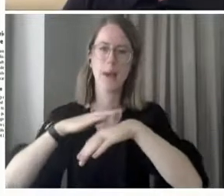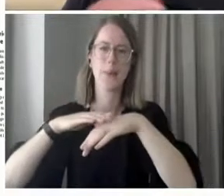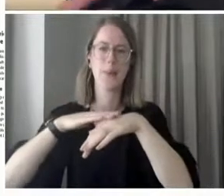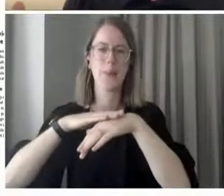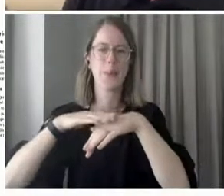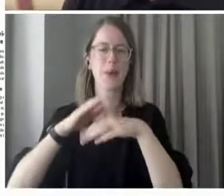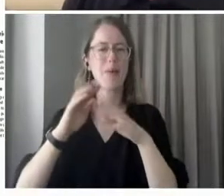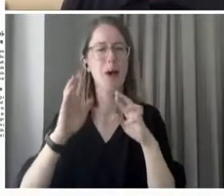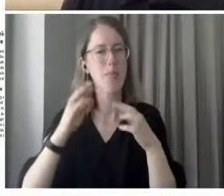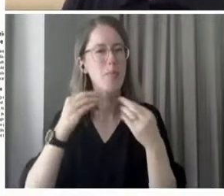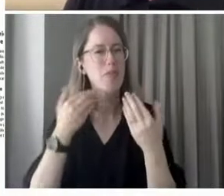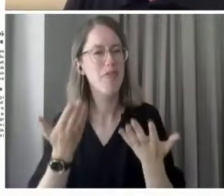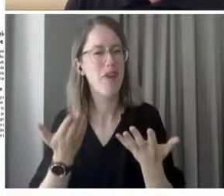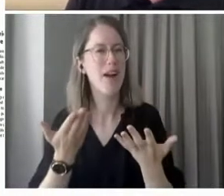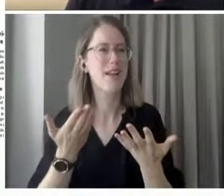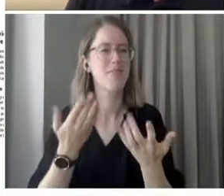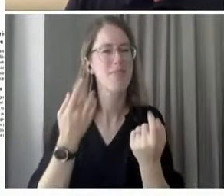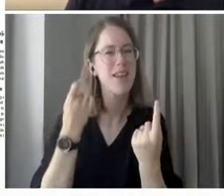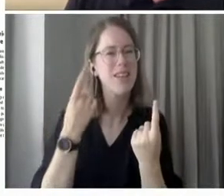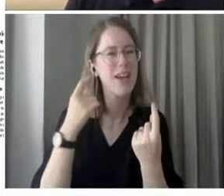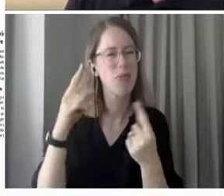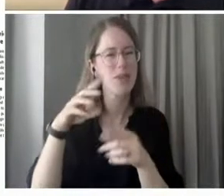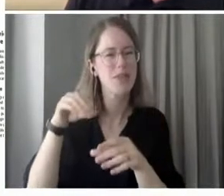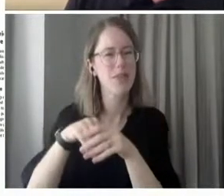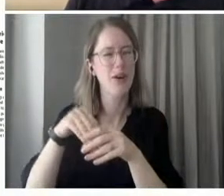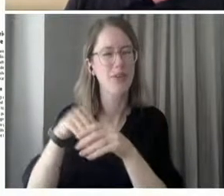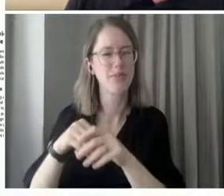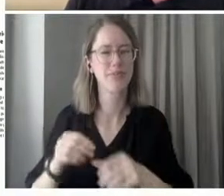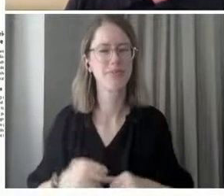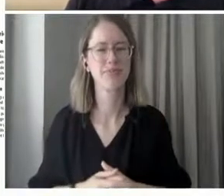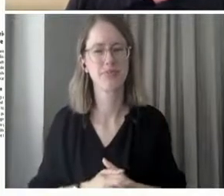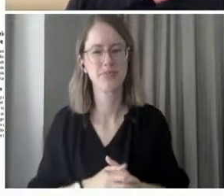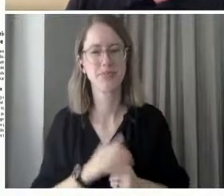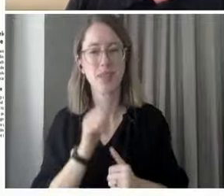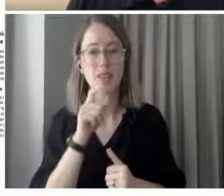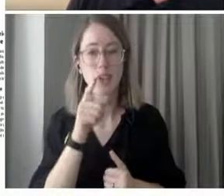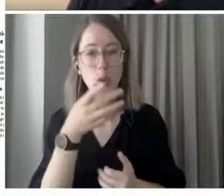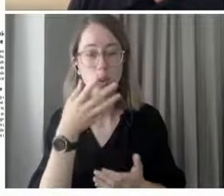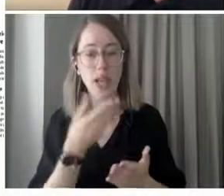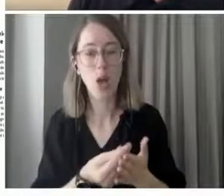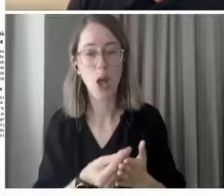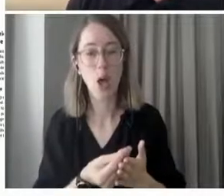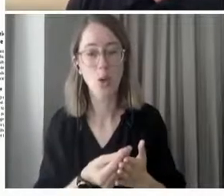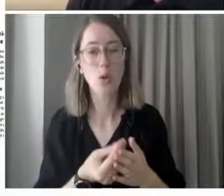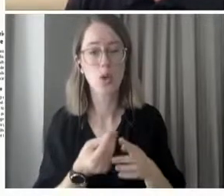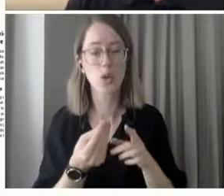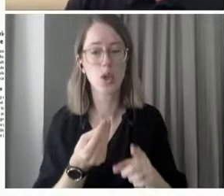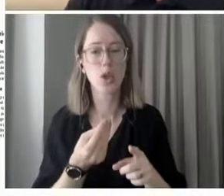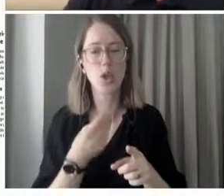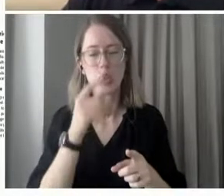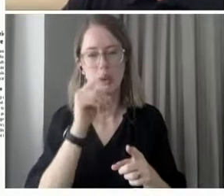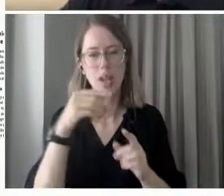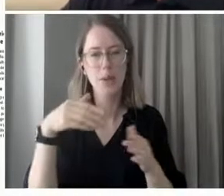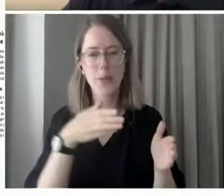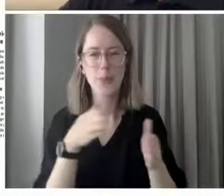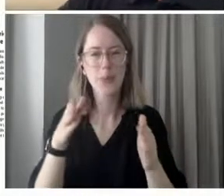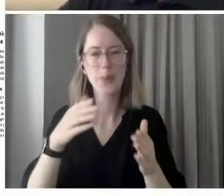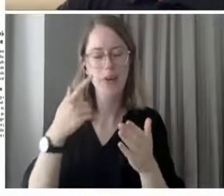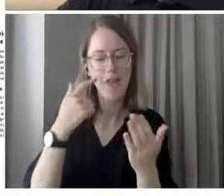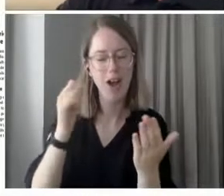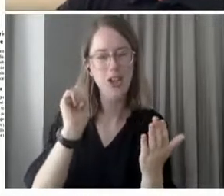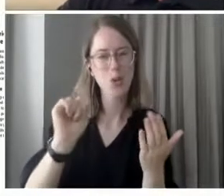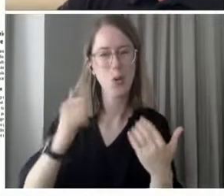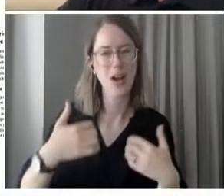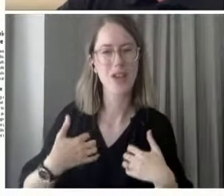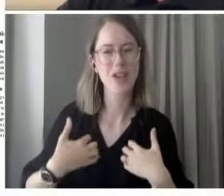you a kind of shape of what's in there. If you download it, you will find your own interest. You'll find